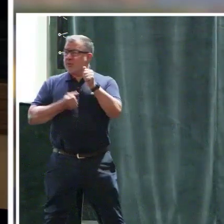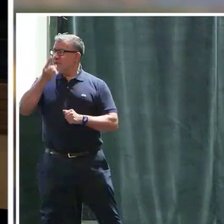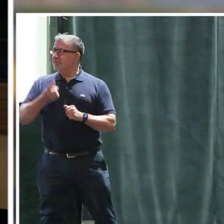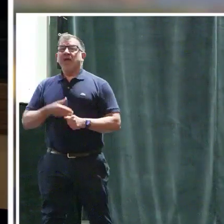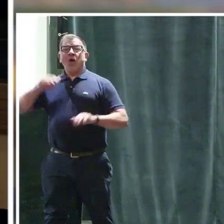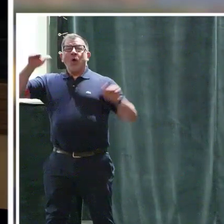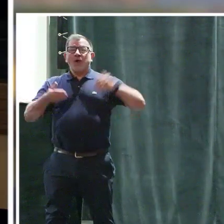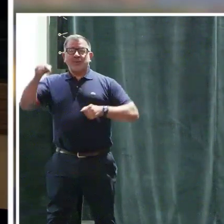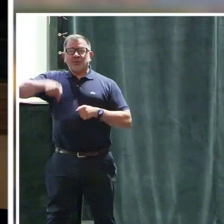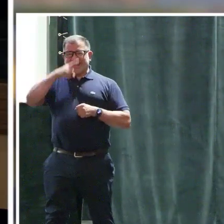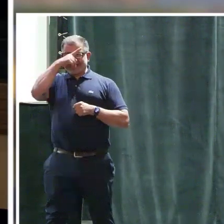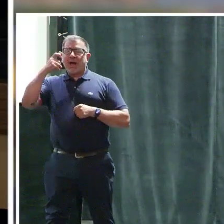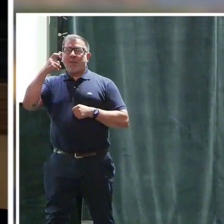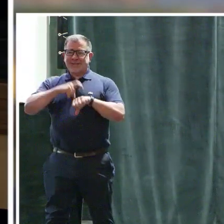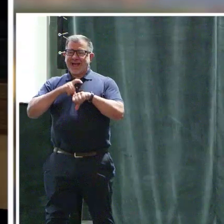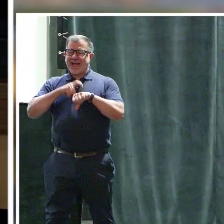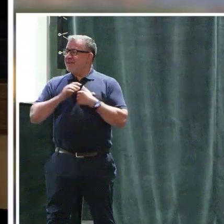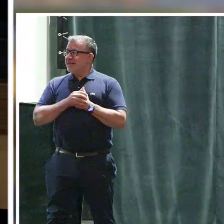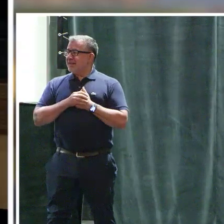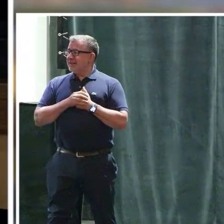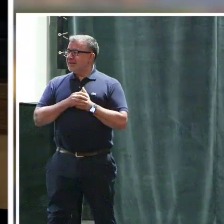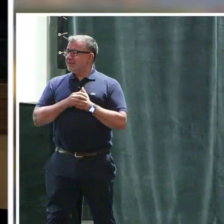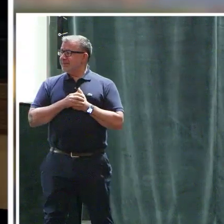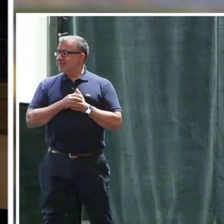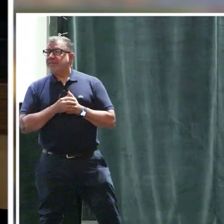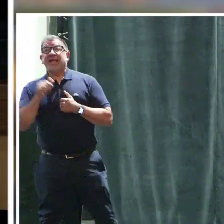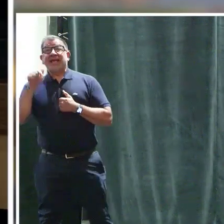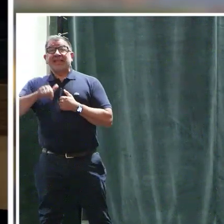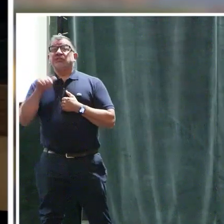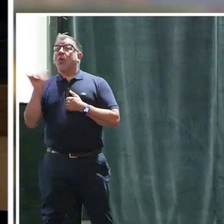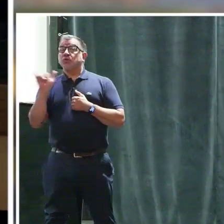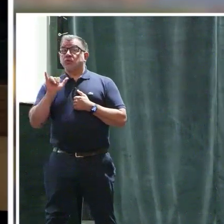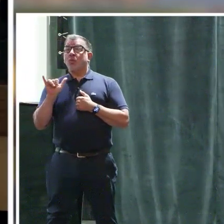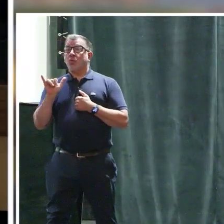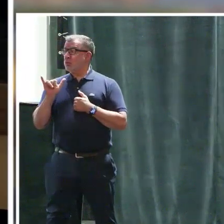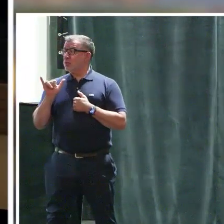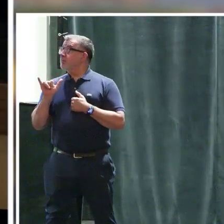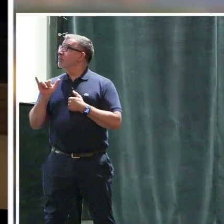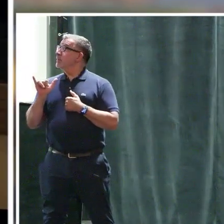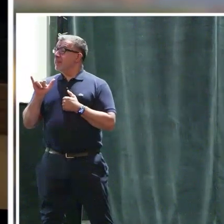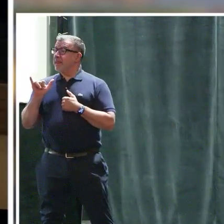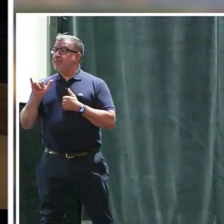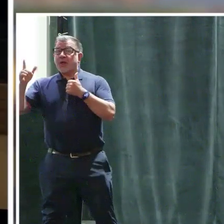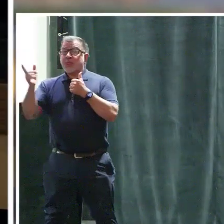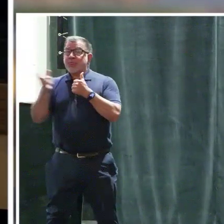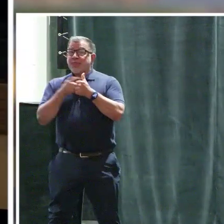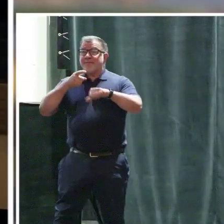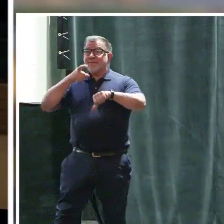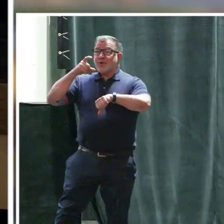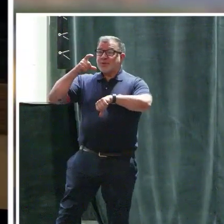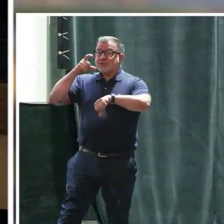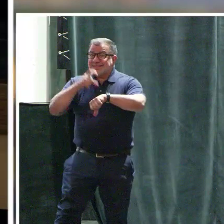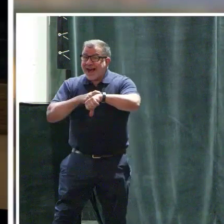of summer 2024, which also marks the first landfall of the first